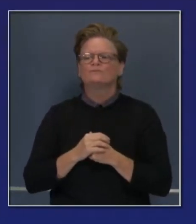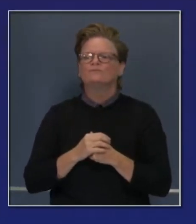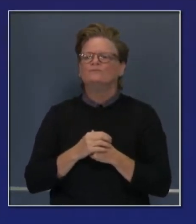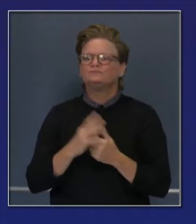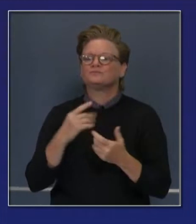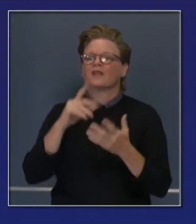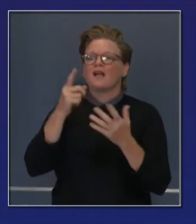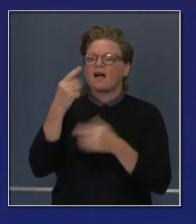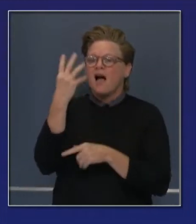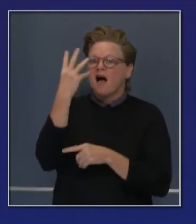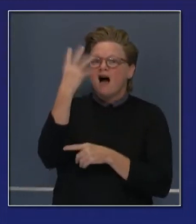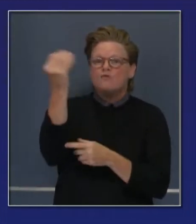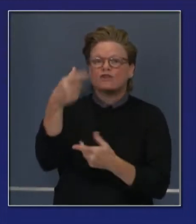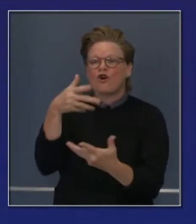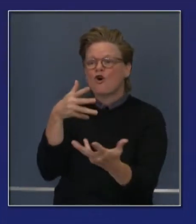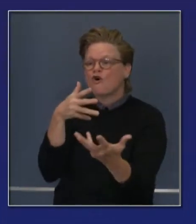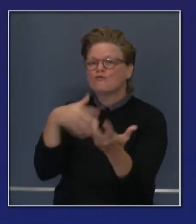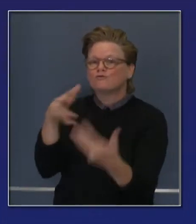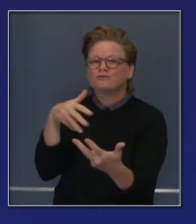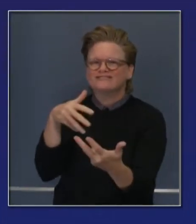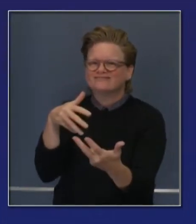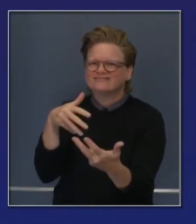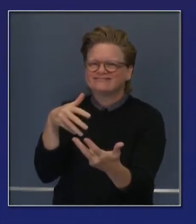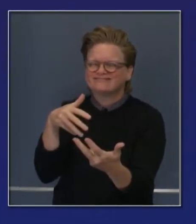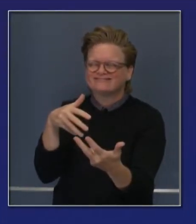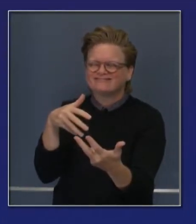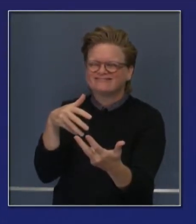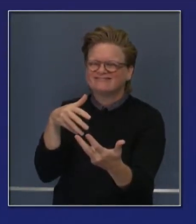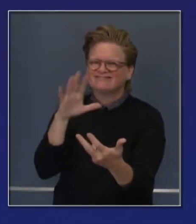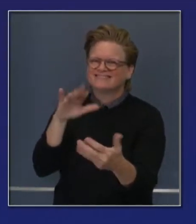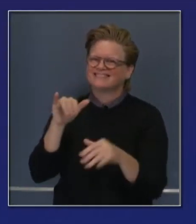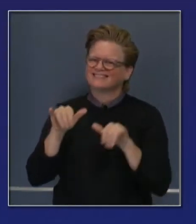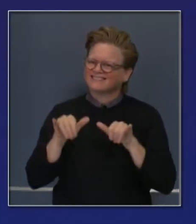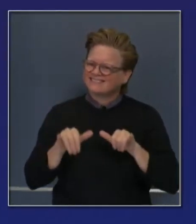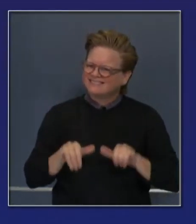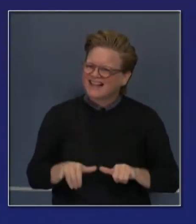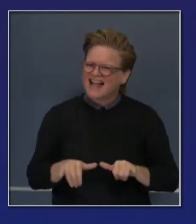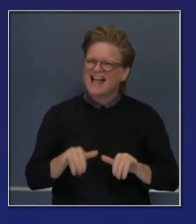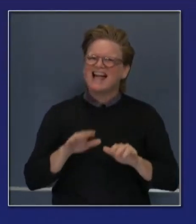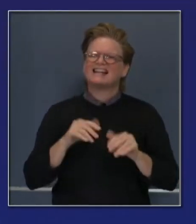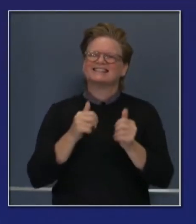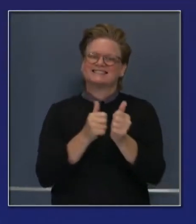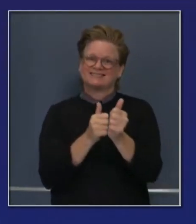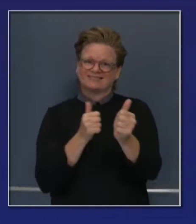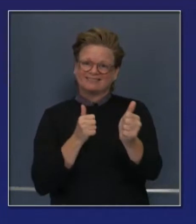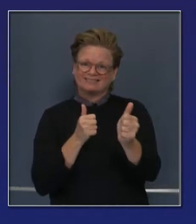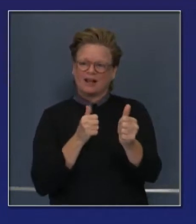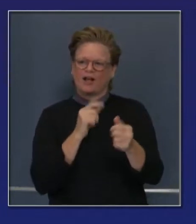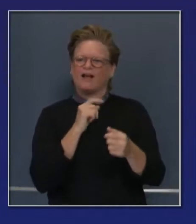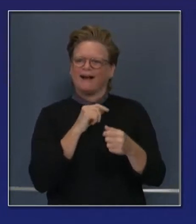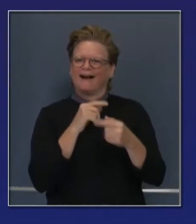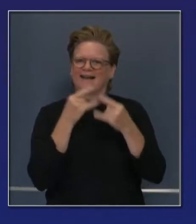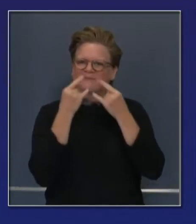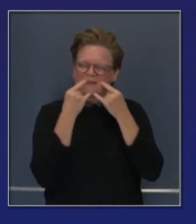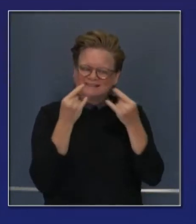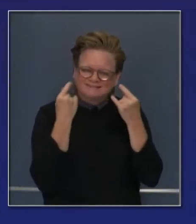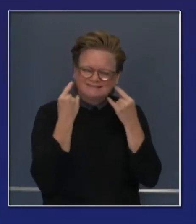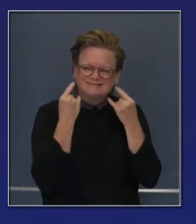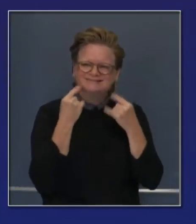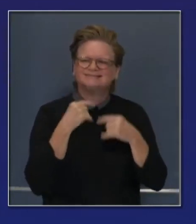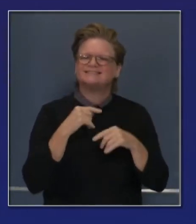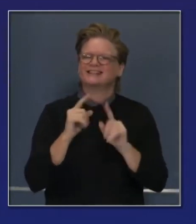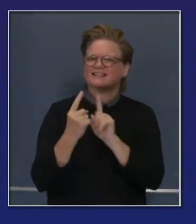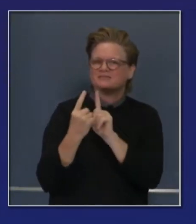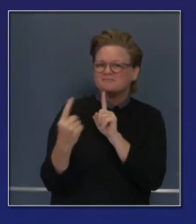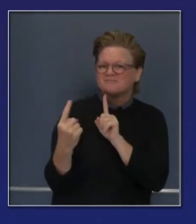spread of this virus, the importance of face coverings, the importance of masks, physical distancing, avoiding out of